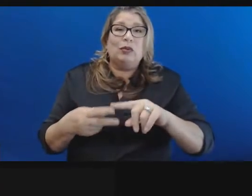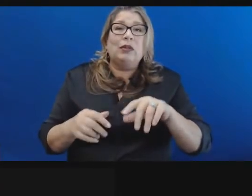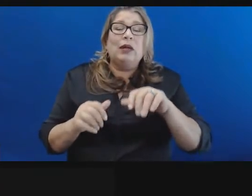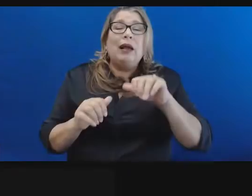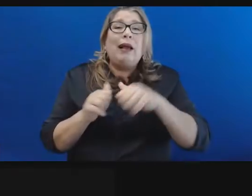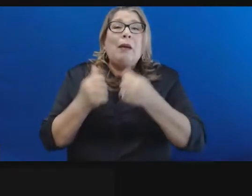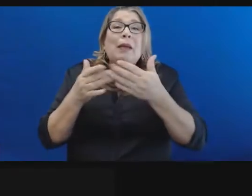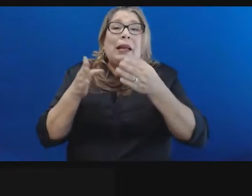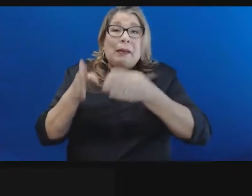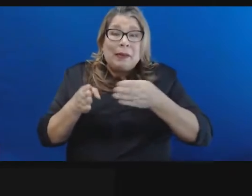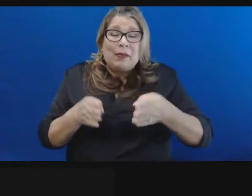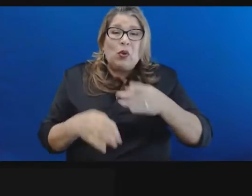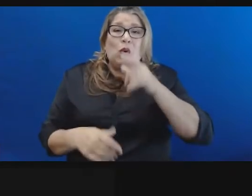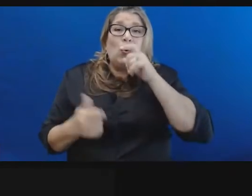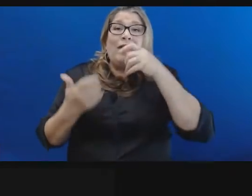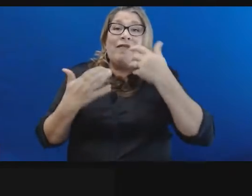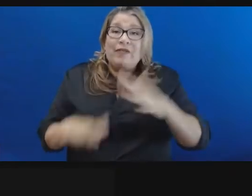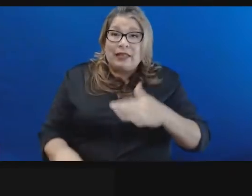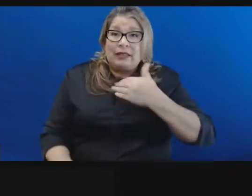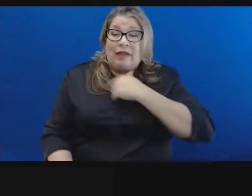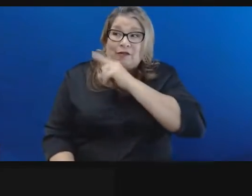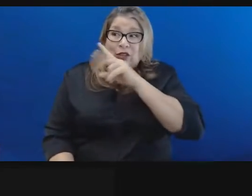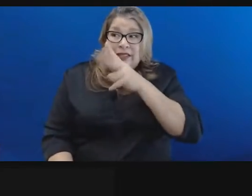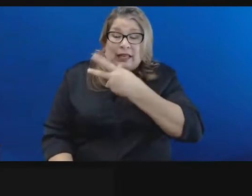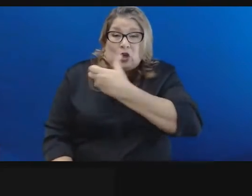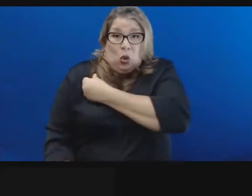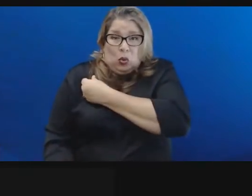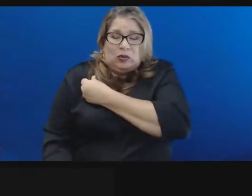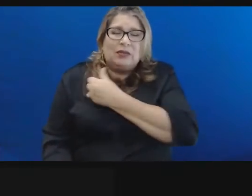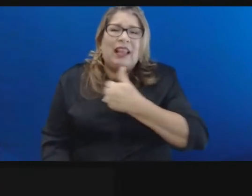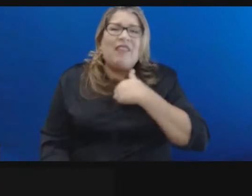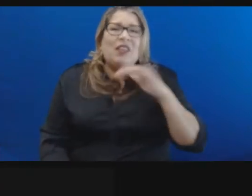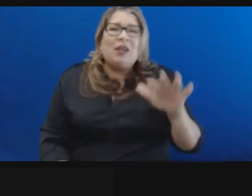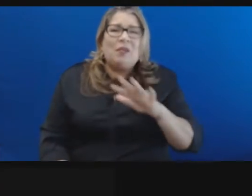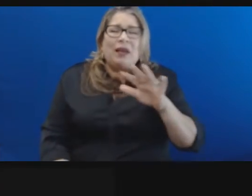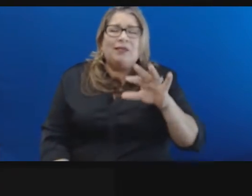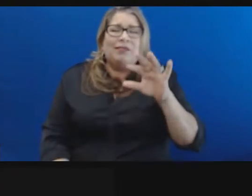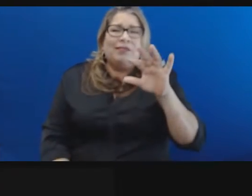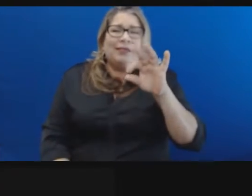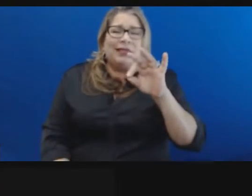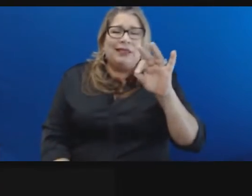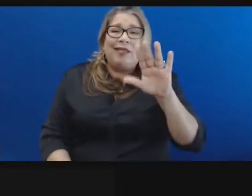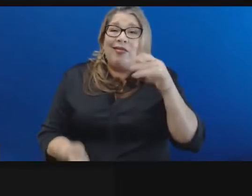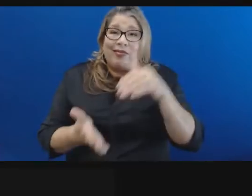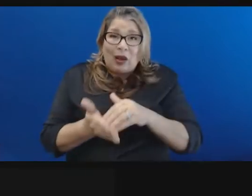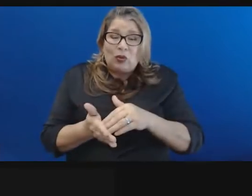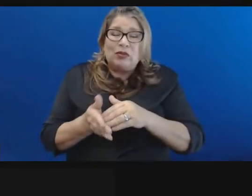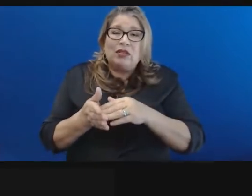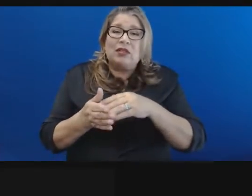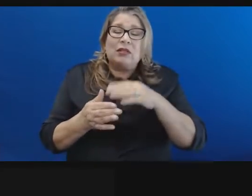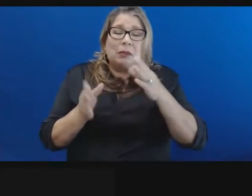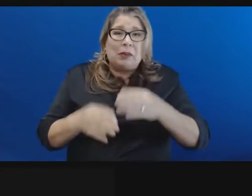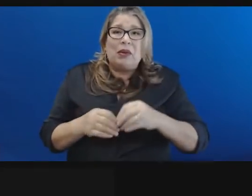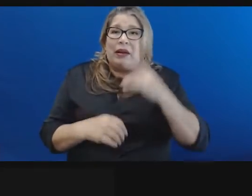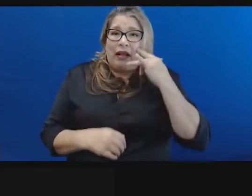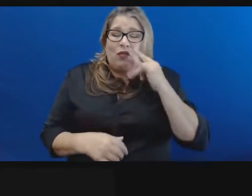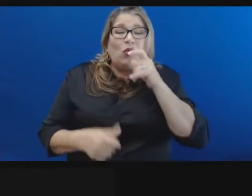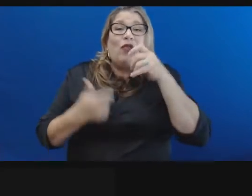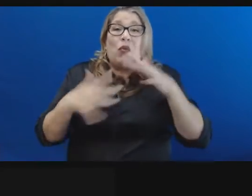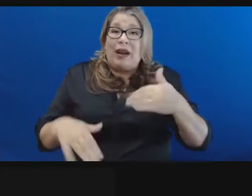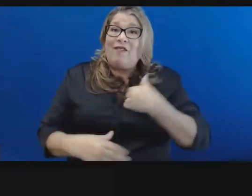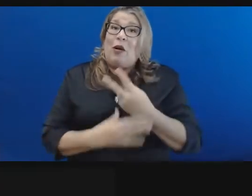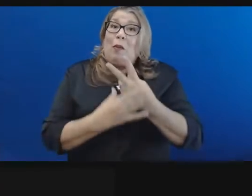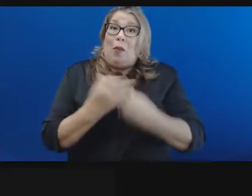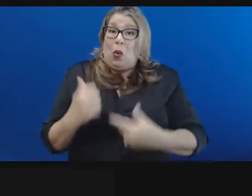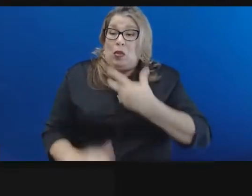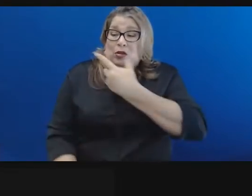99,000 Californians, a little over 99,000 Californians have received both shots in the series. And yes, that's